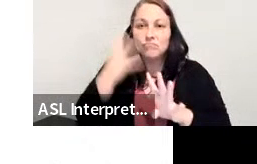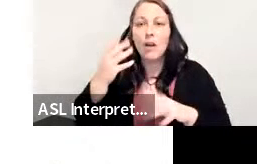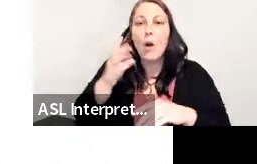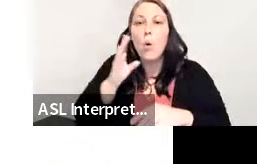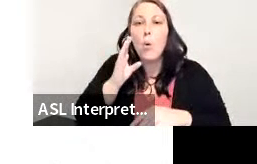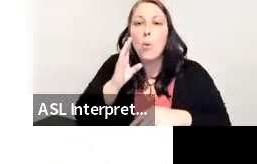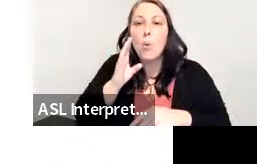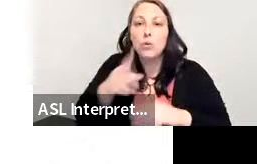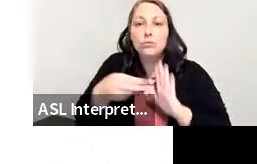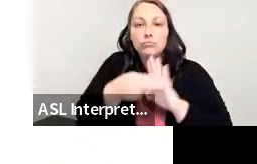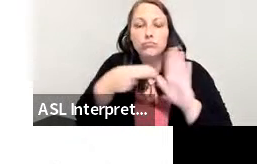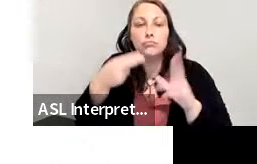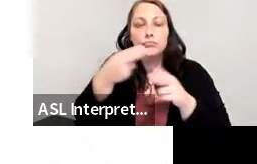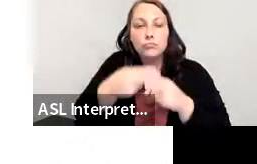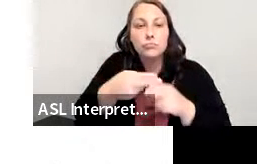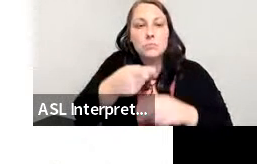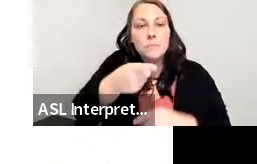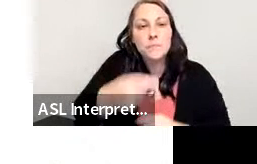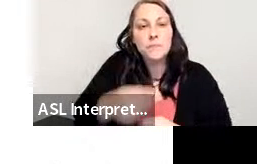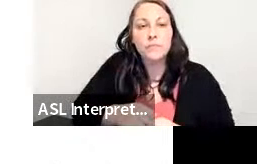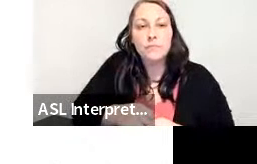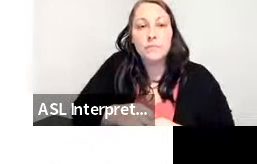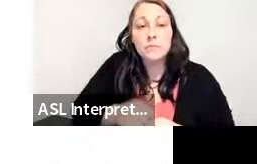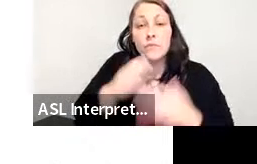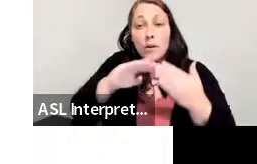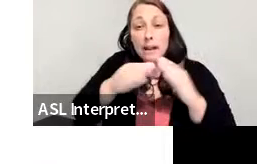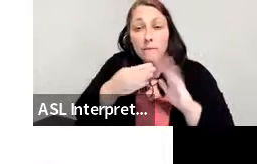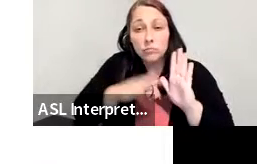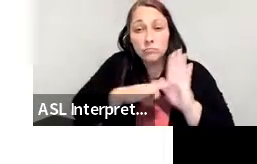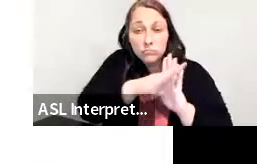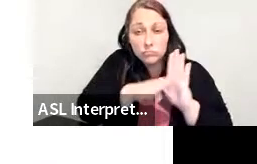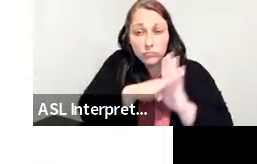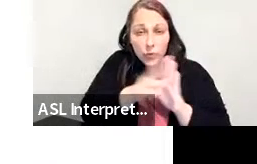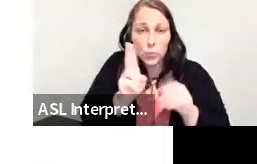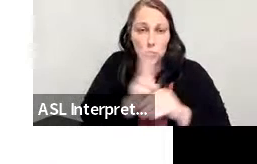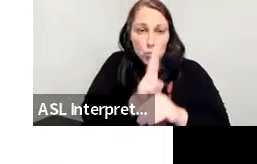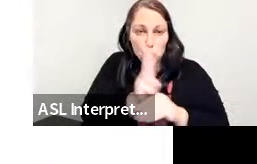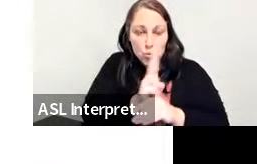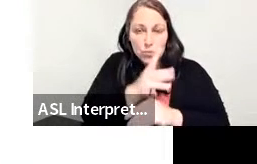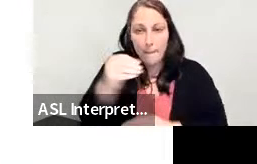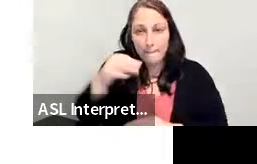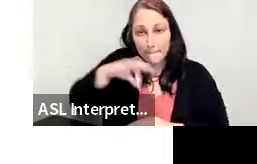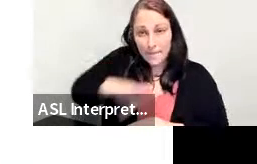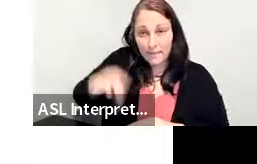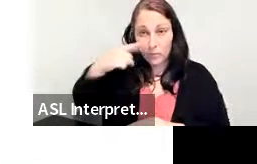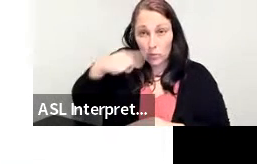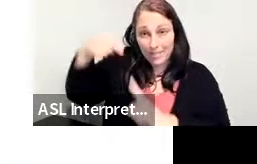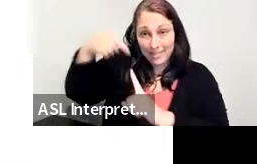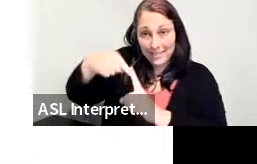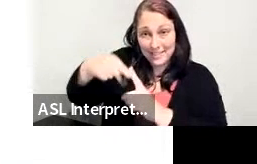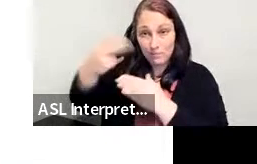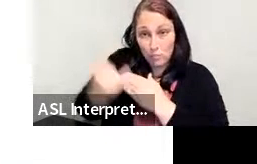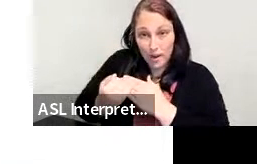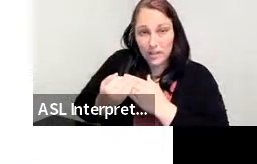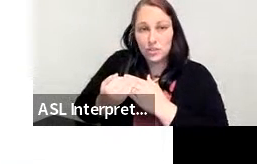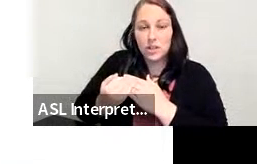in terms of neighborhood development, the uses and benefits that we're proposing for our project are all net new to the site and